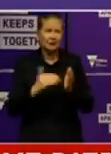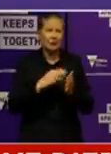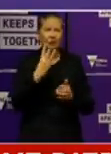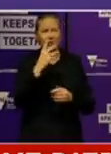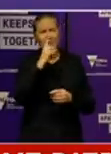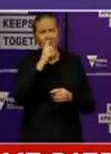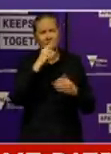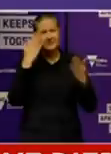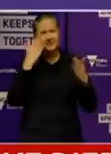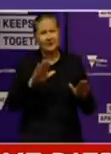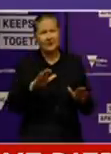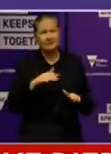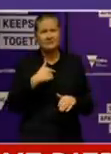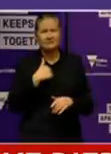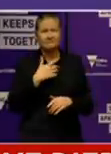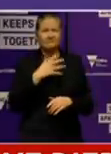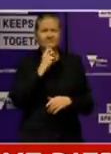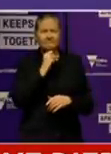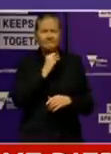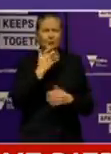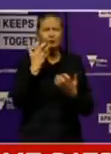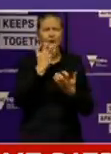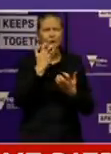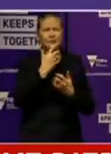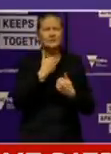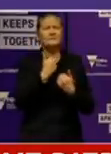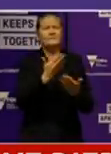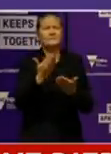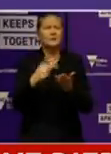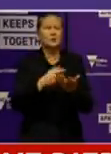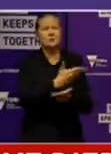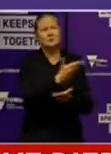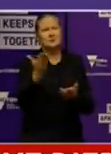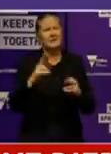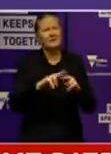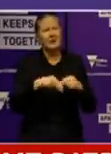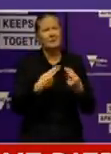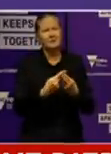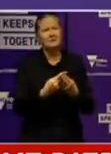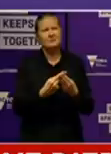to express my condolences to each of those families as well.